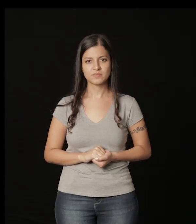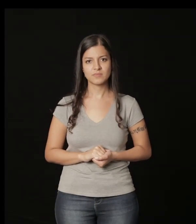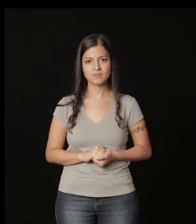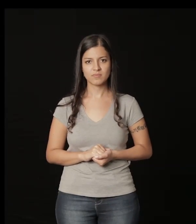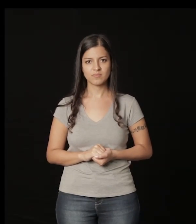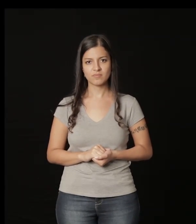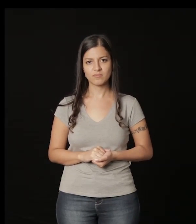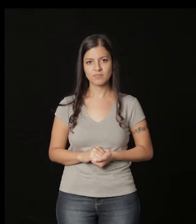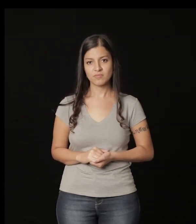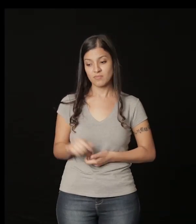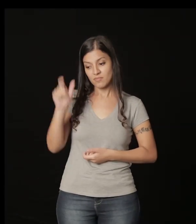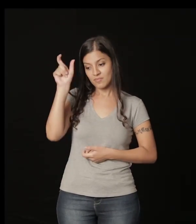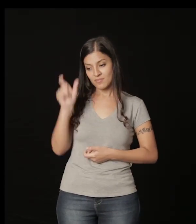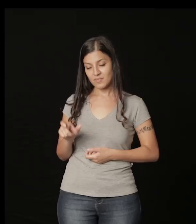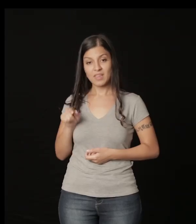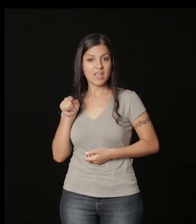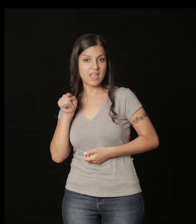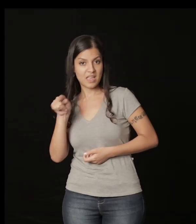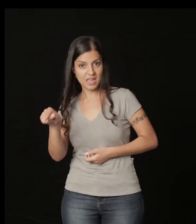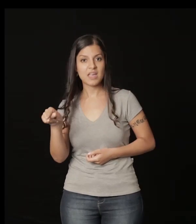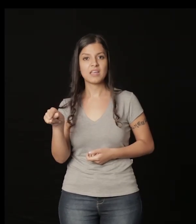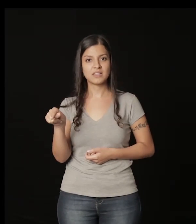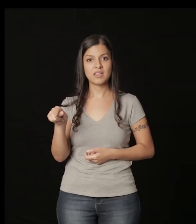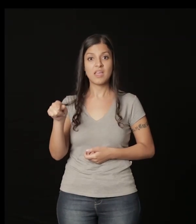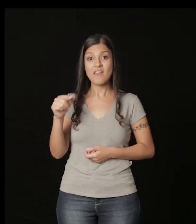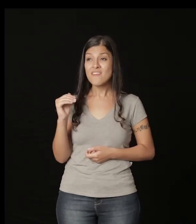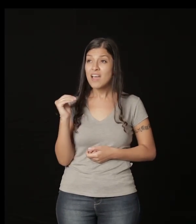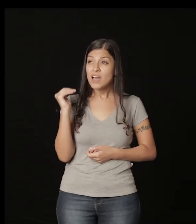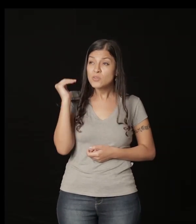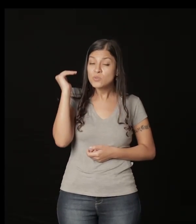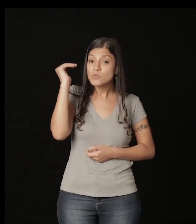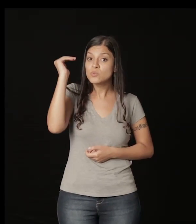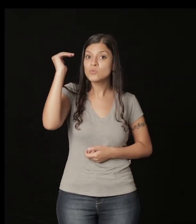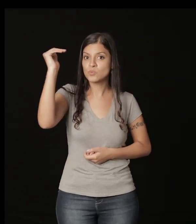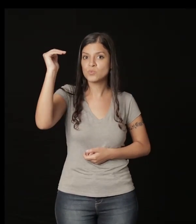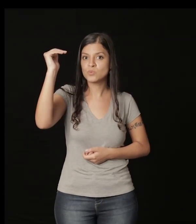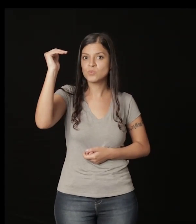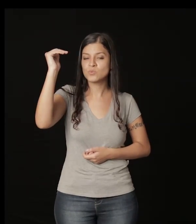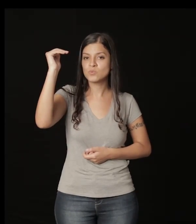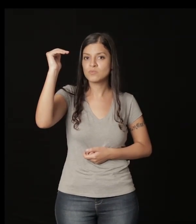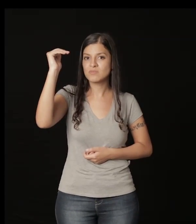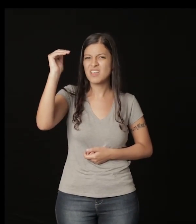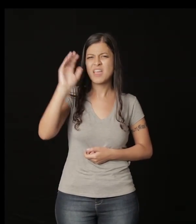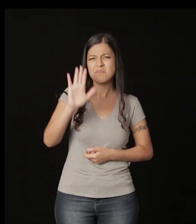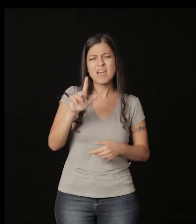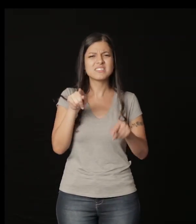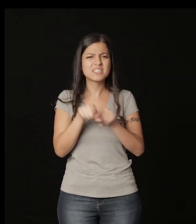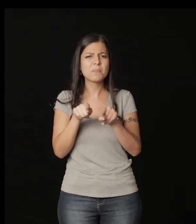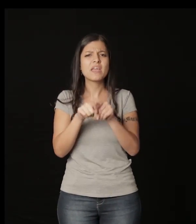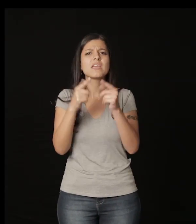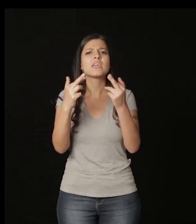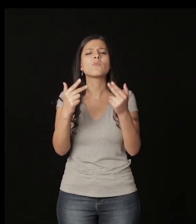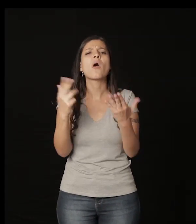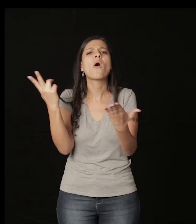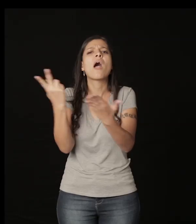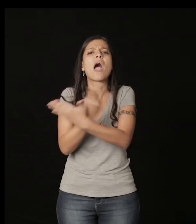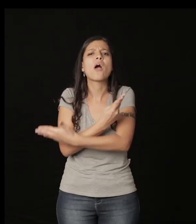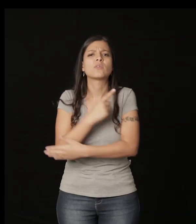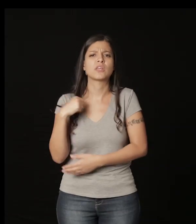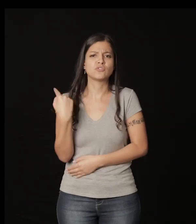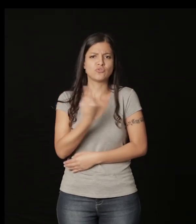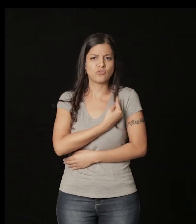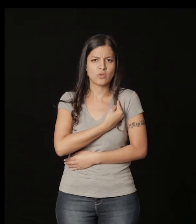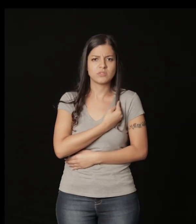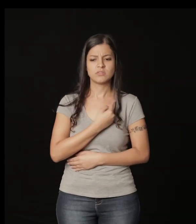being somebody who is, you know, about to become an adult and is about to sort of, what happens when we become an